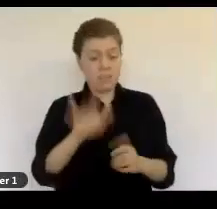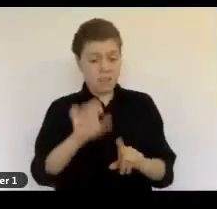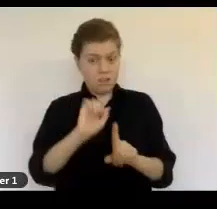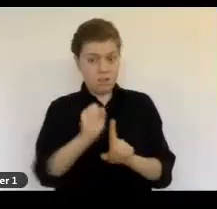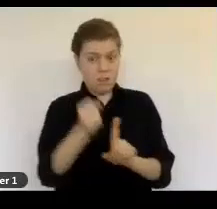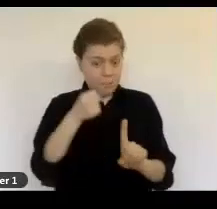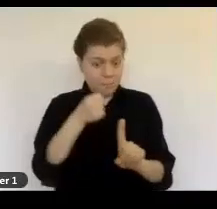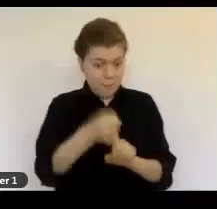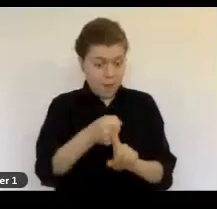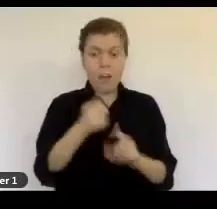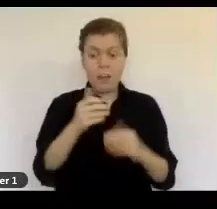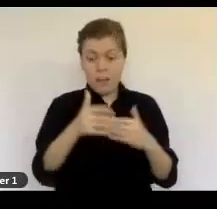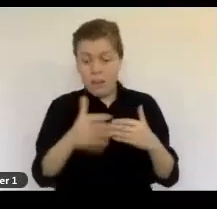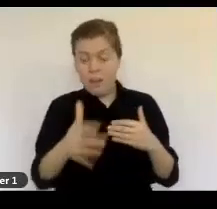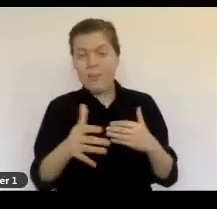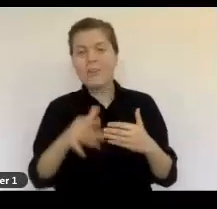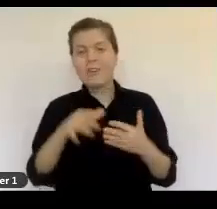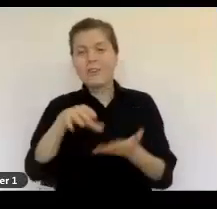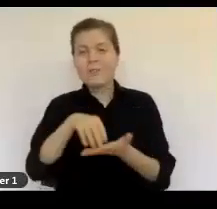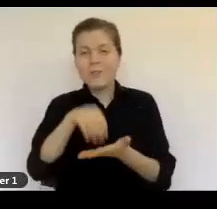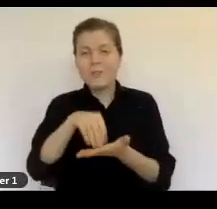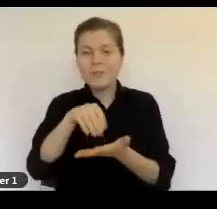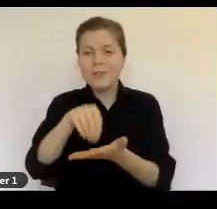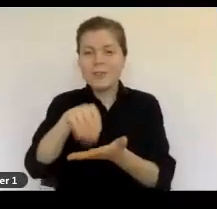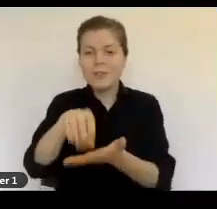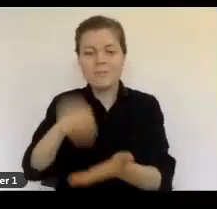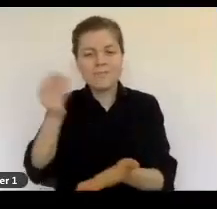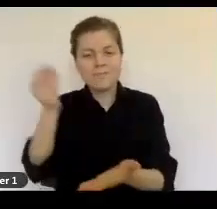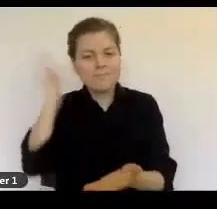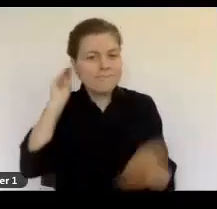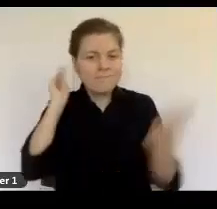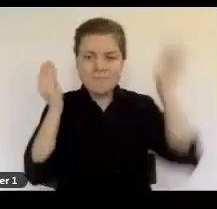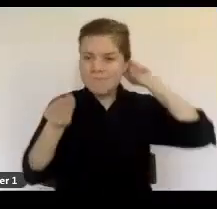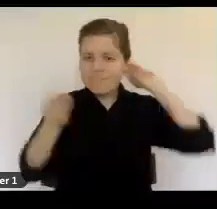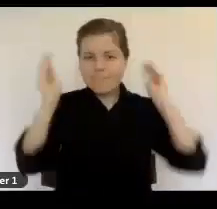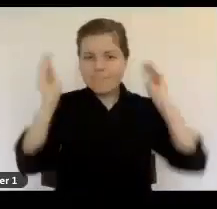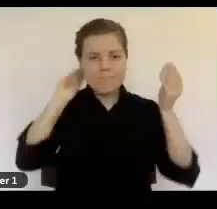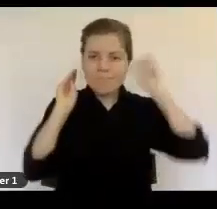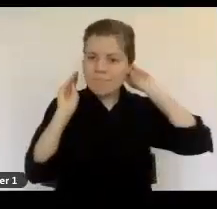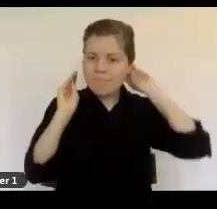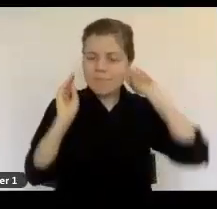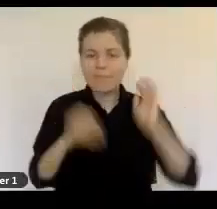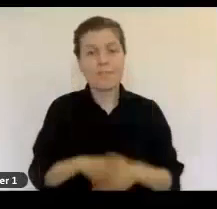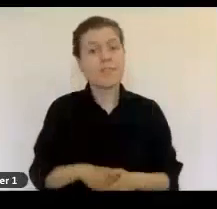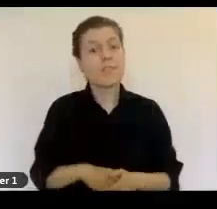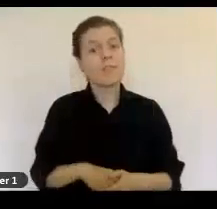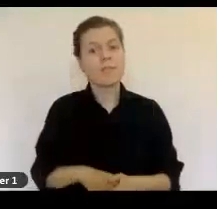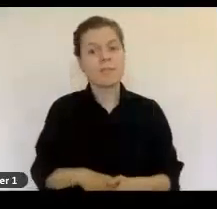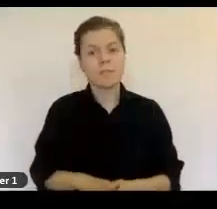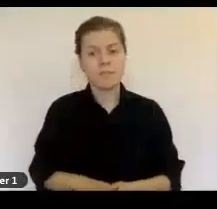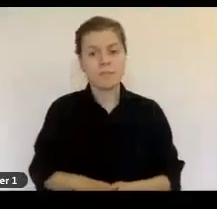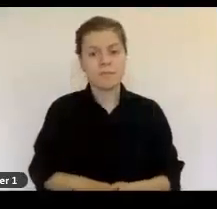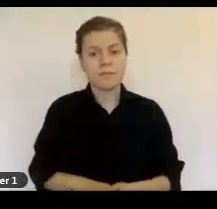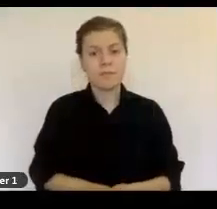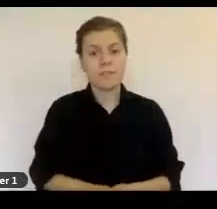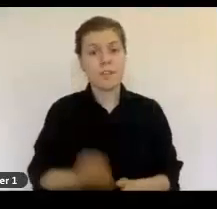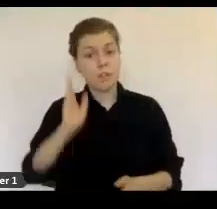it is treated seriously is to make sure that we learn our lessons and to make sure that as we plan for